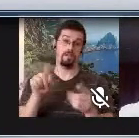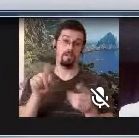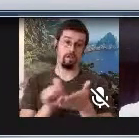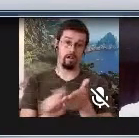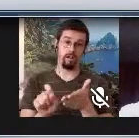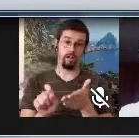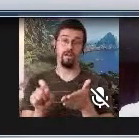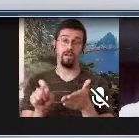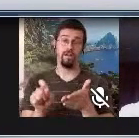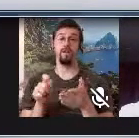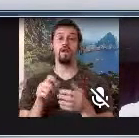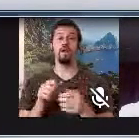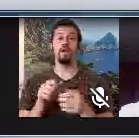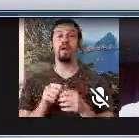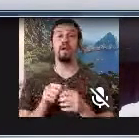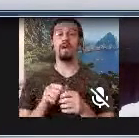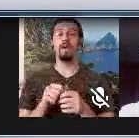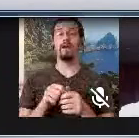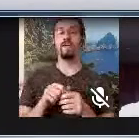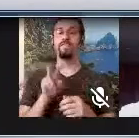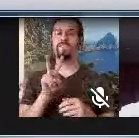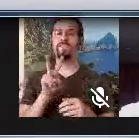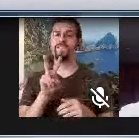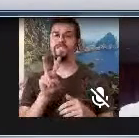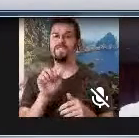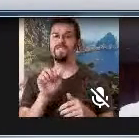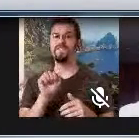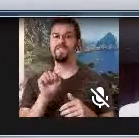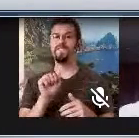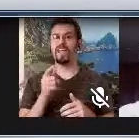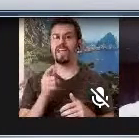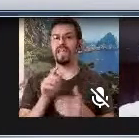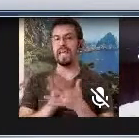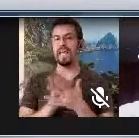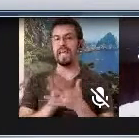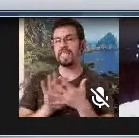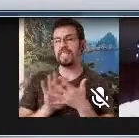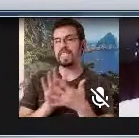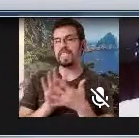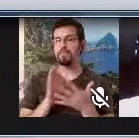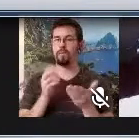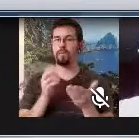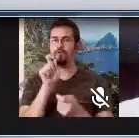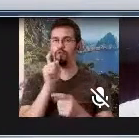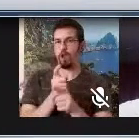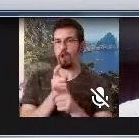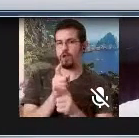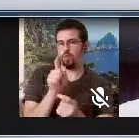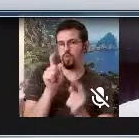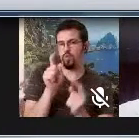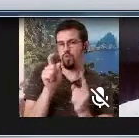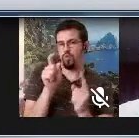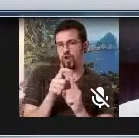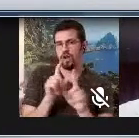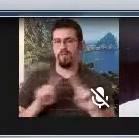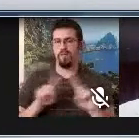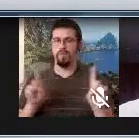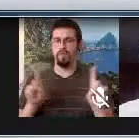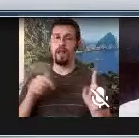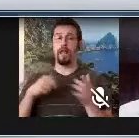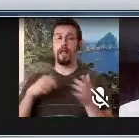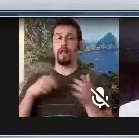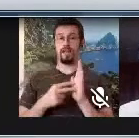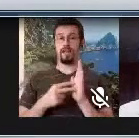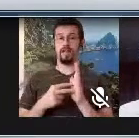word, but what I mean is that these symbols retain vagueness, which is something